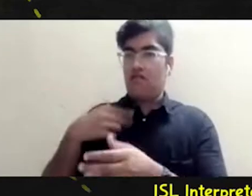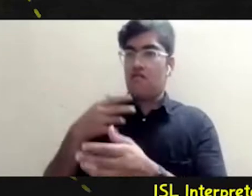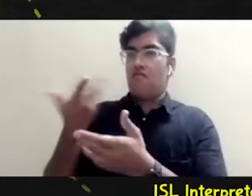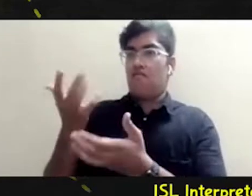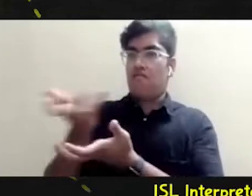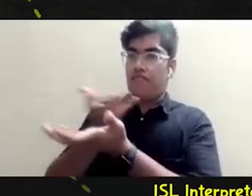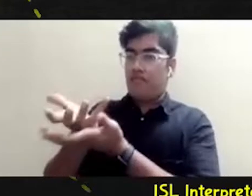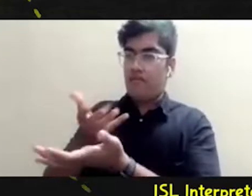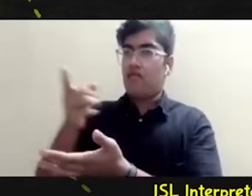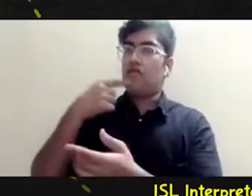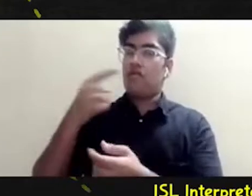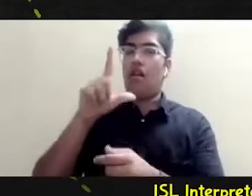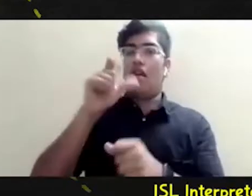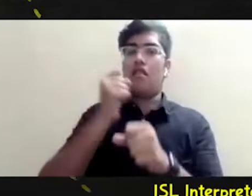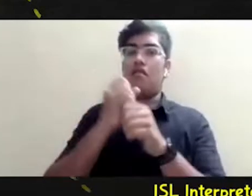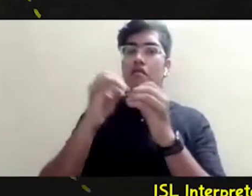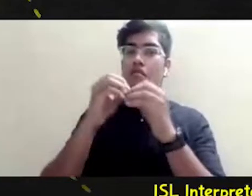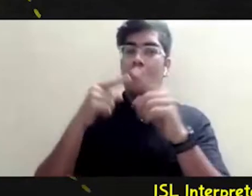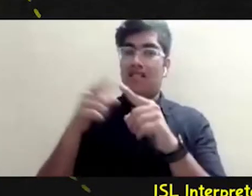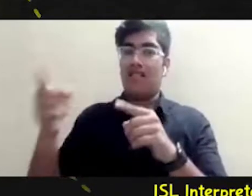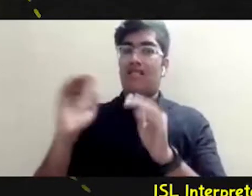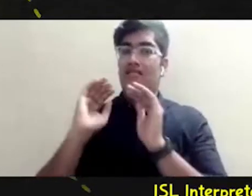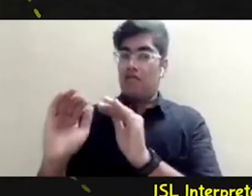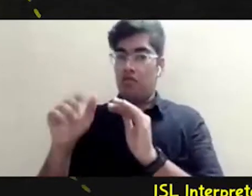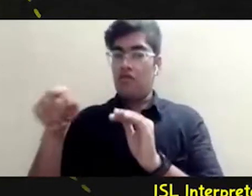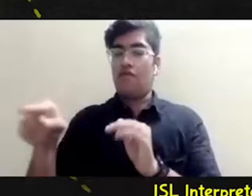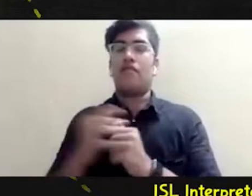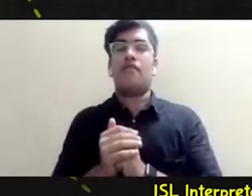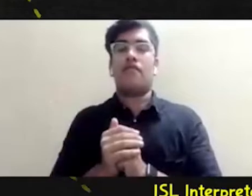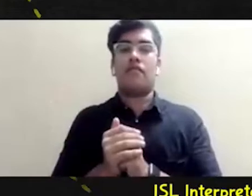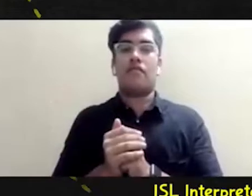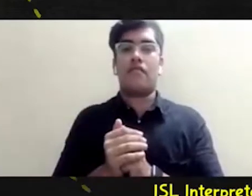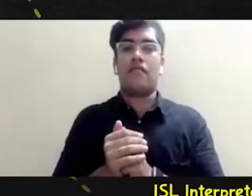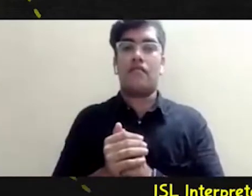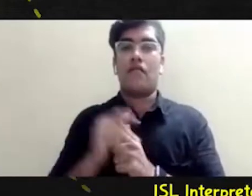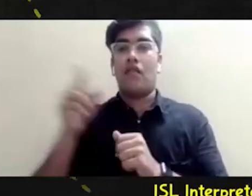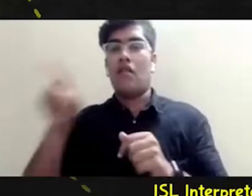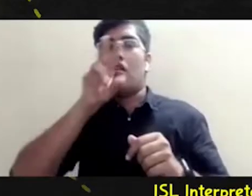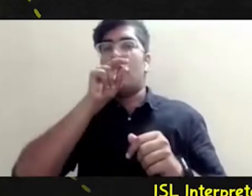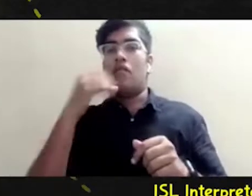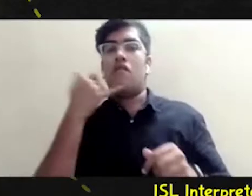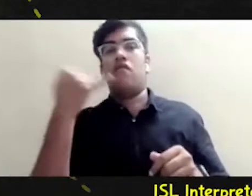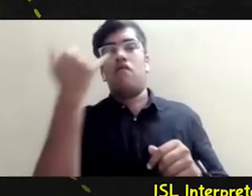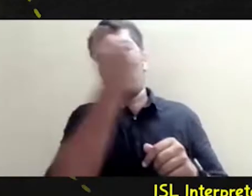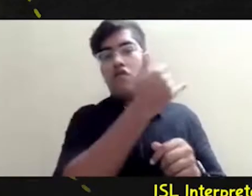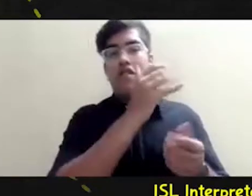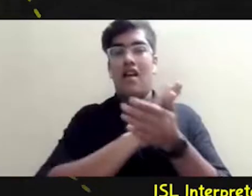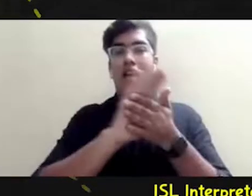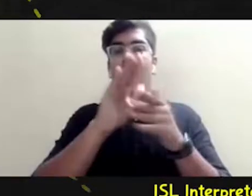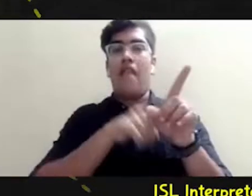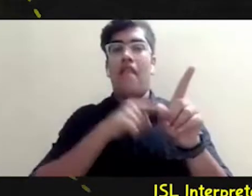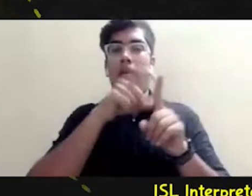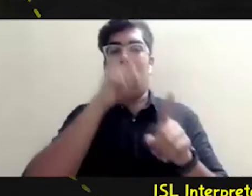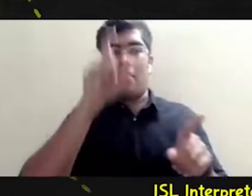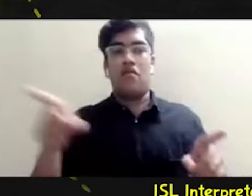LGBTQ plus rights and got him to speak to the one in Hyderabad to sort of see in any way if there could be